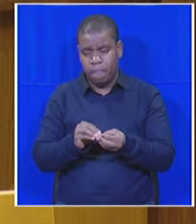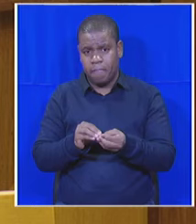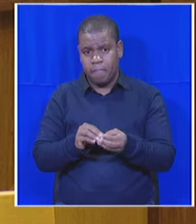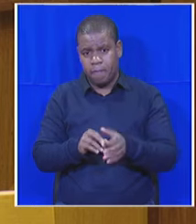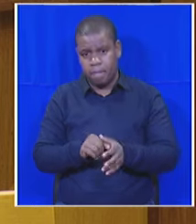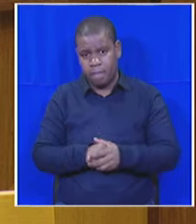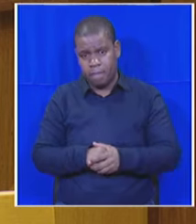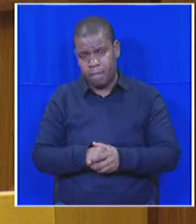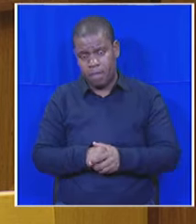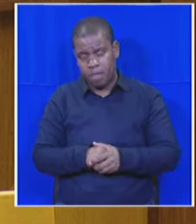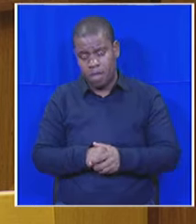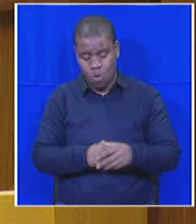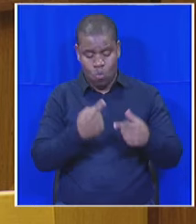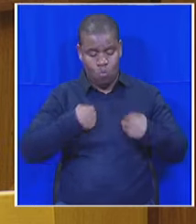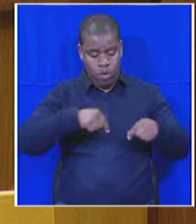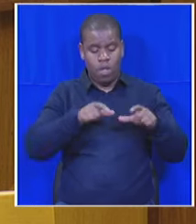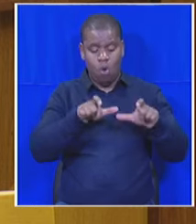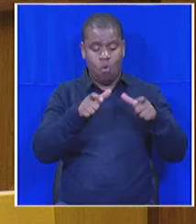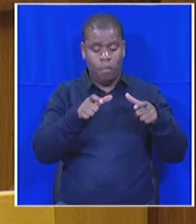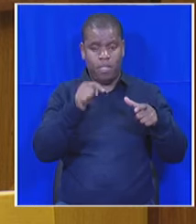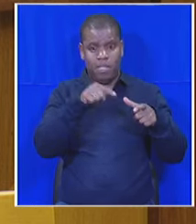yoba iiphesenti eziphaya